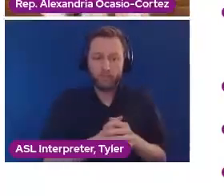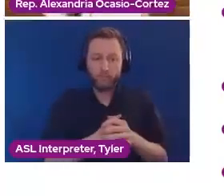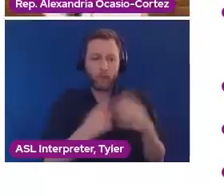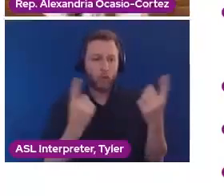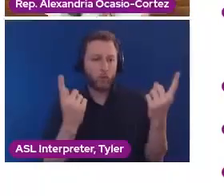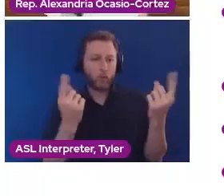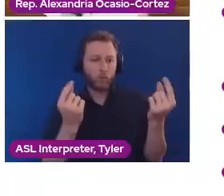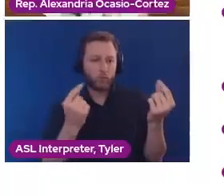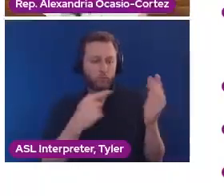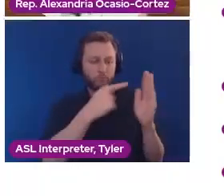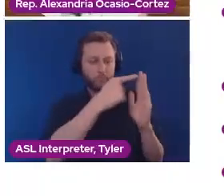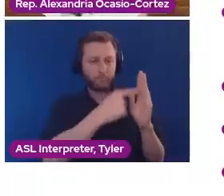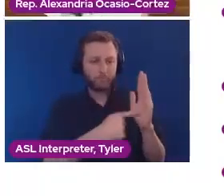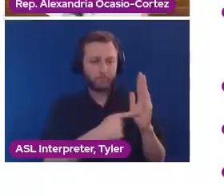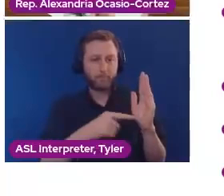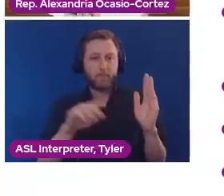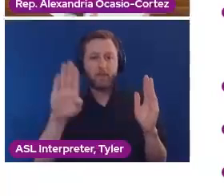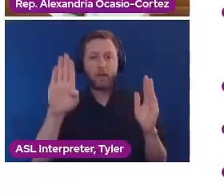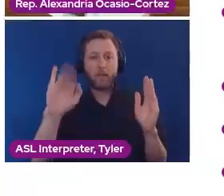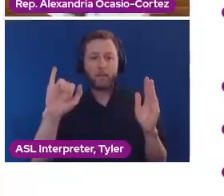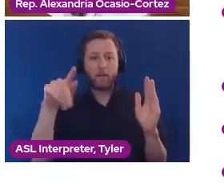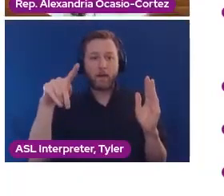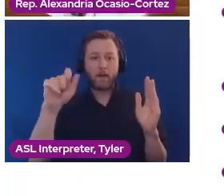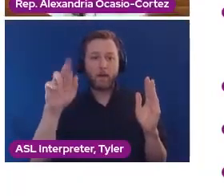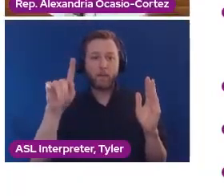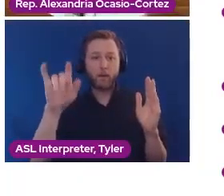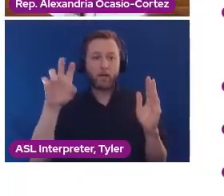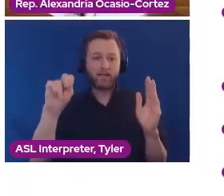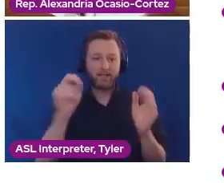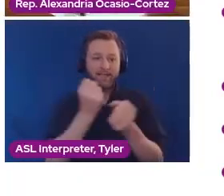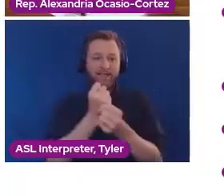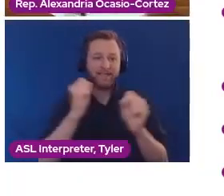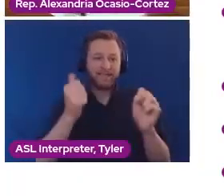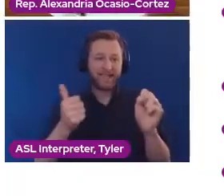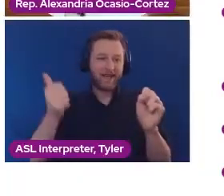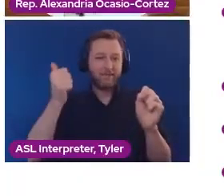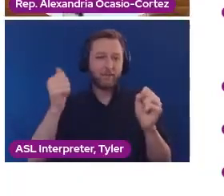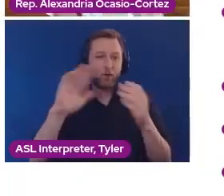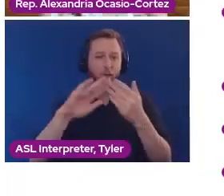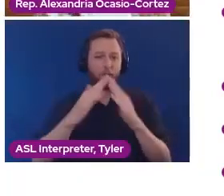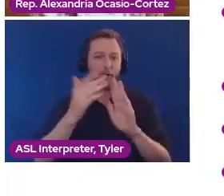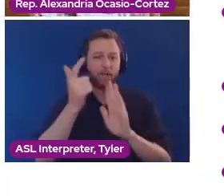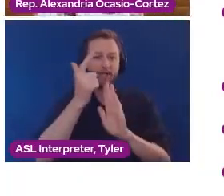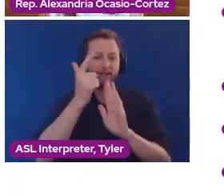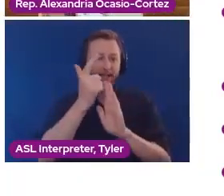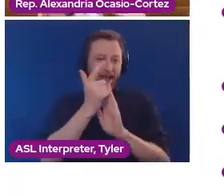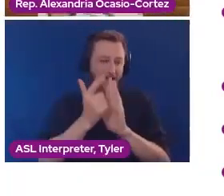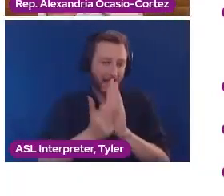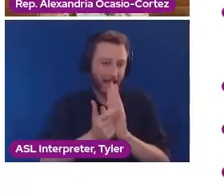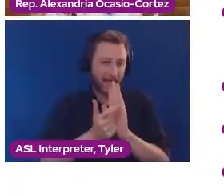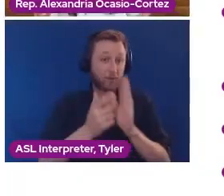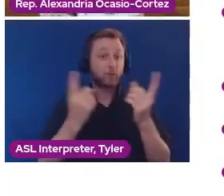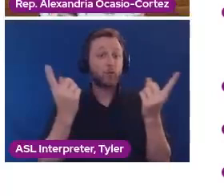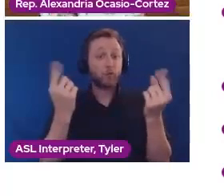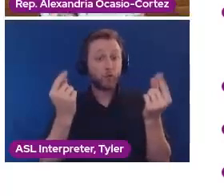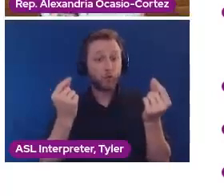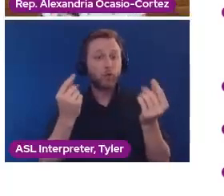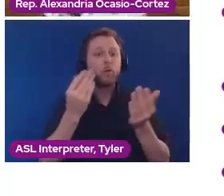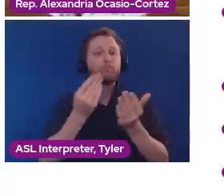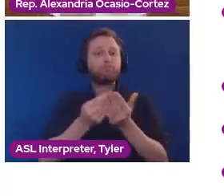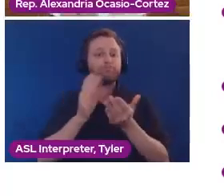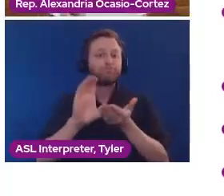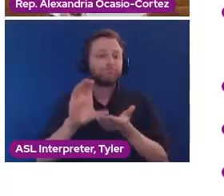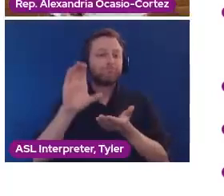The Bipartisan Safer Communities Act funds state crisis intervention programs. These are known as red flag